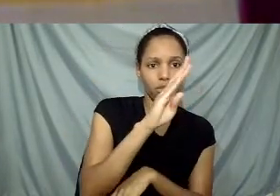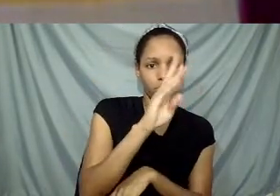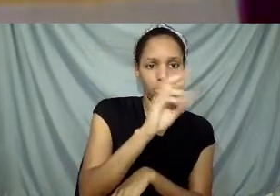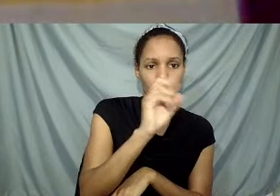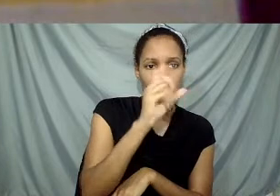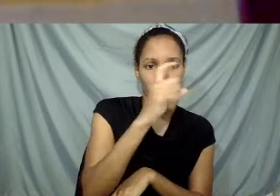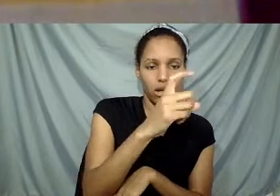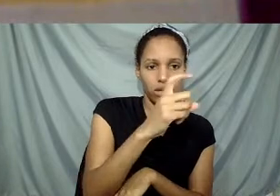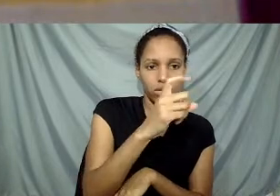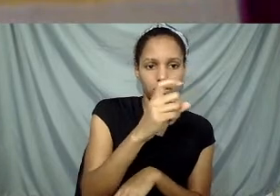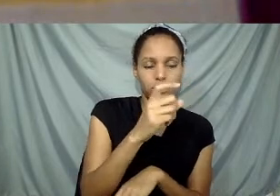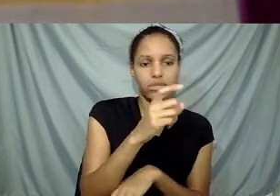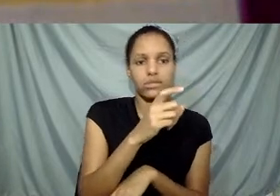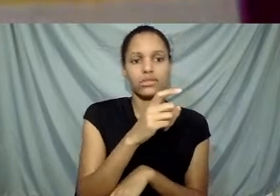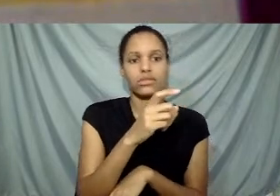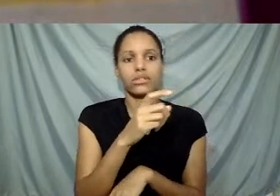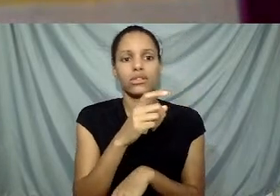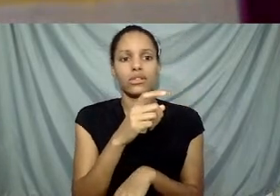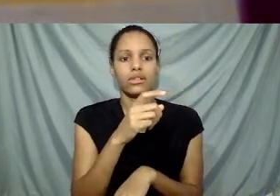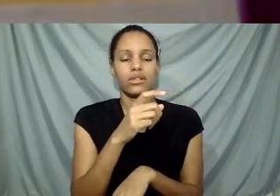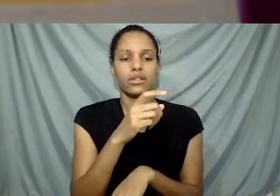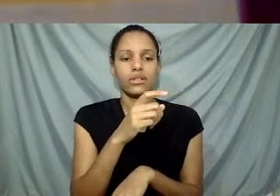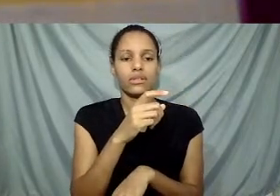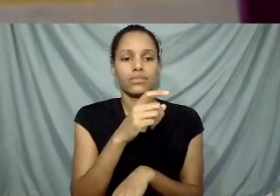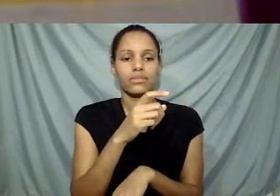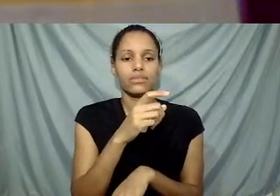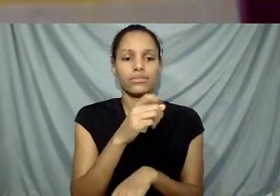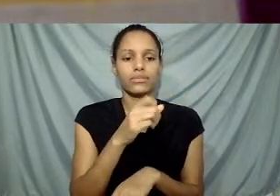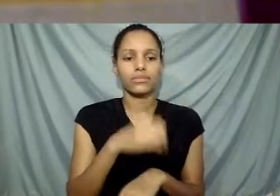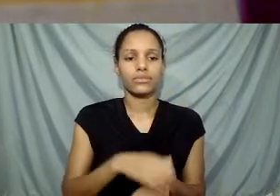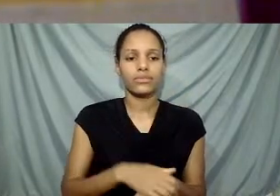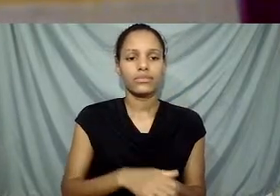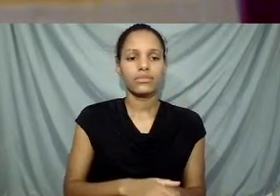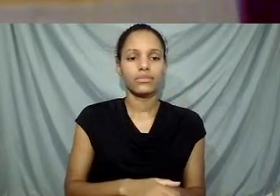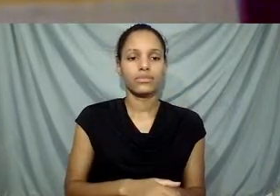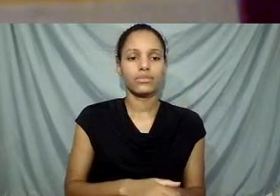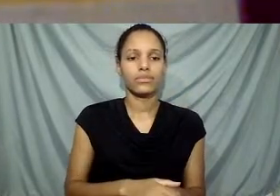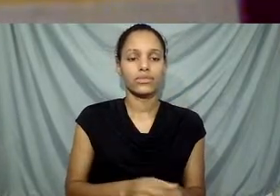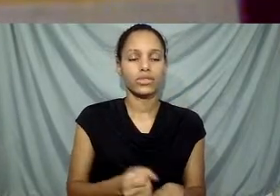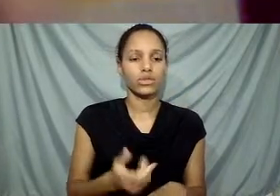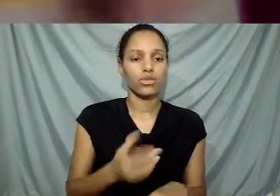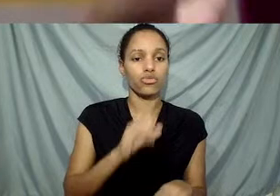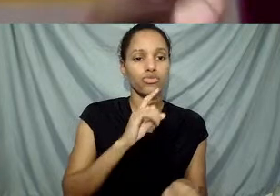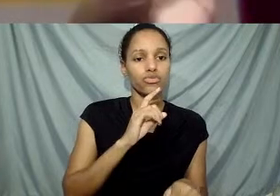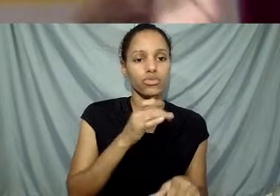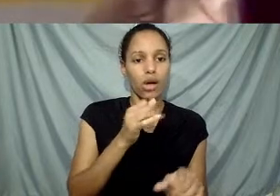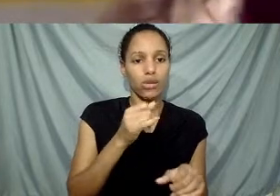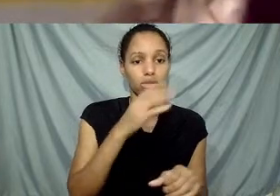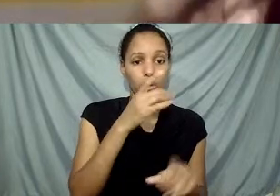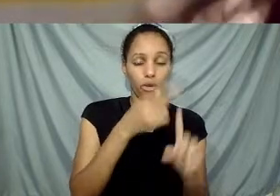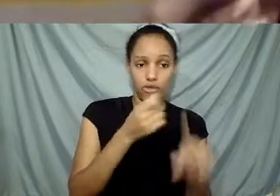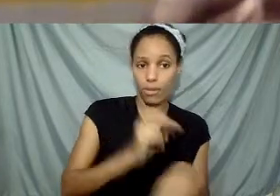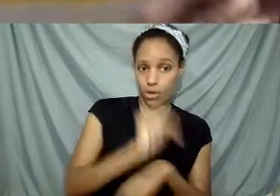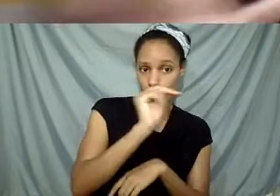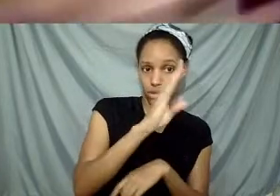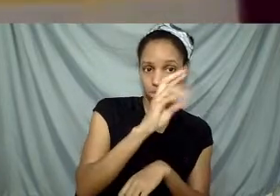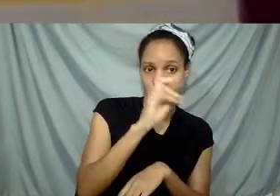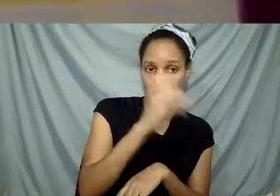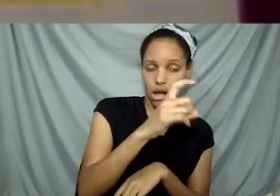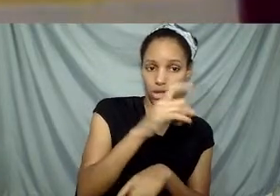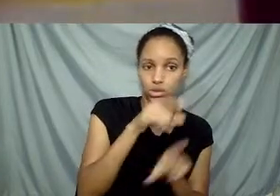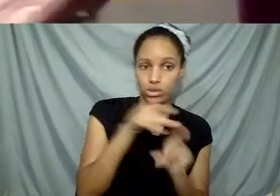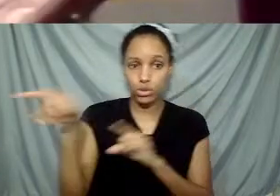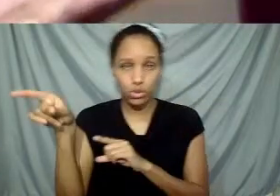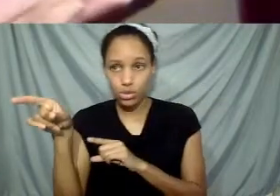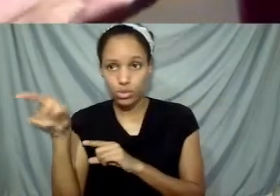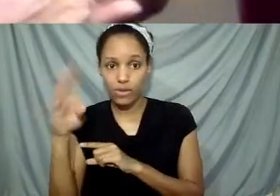near Burke Avenue, which is 4 stops basically away from Westchester, all the way to 48th and 9th. And